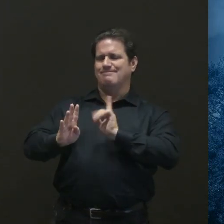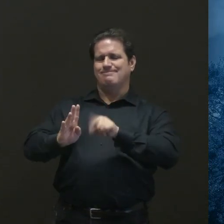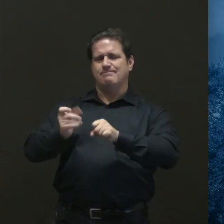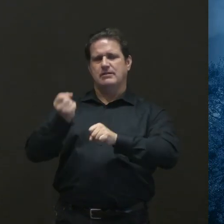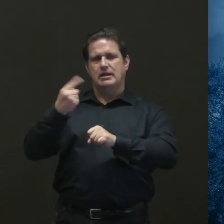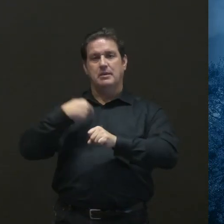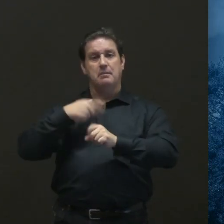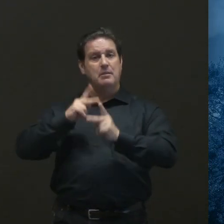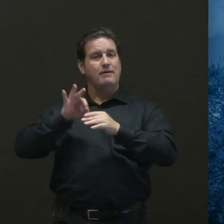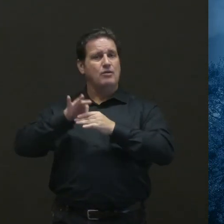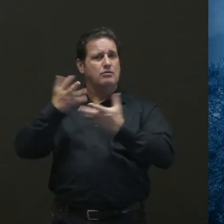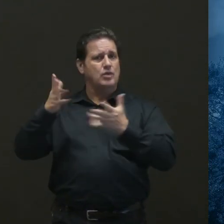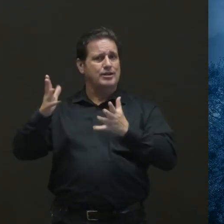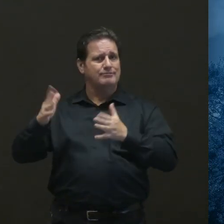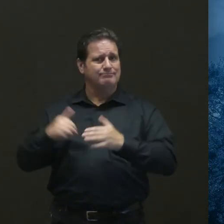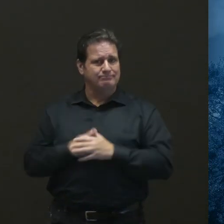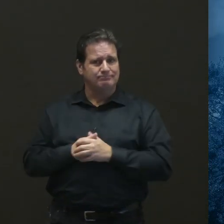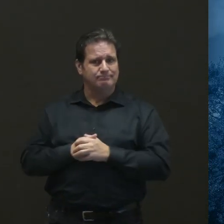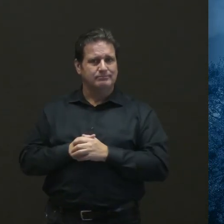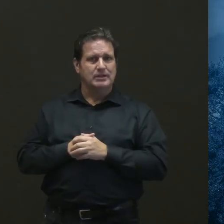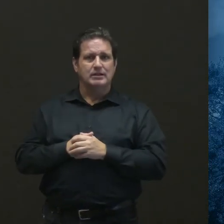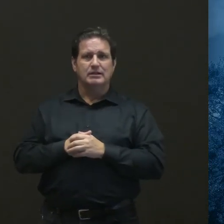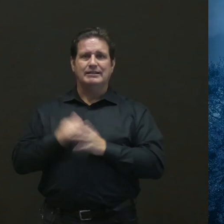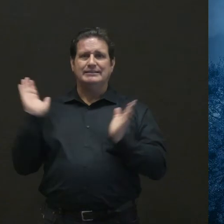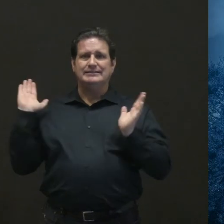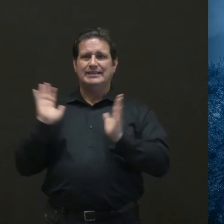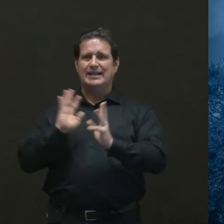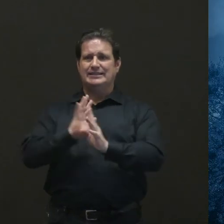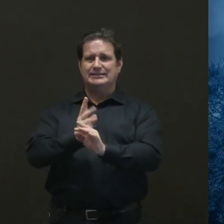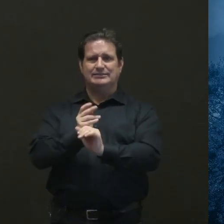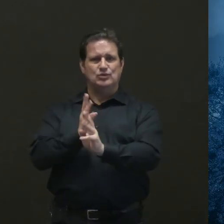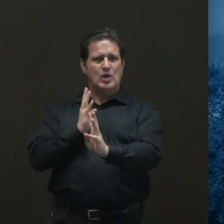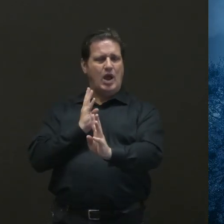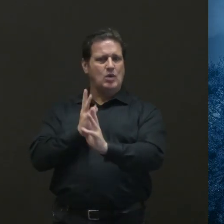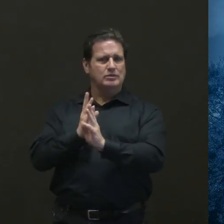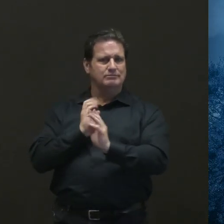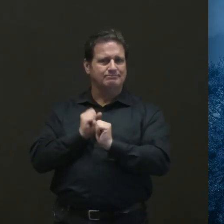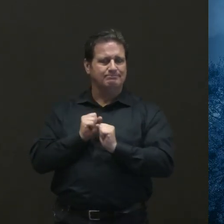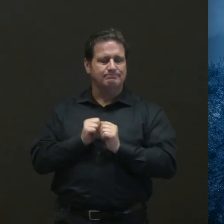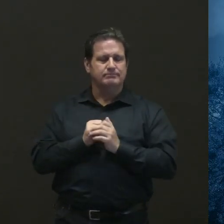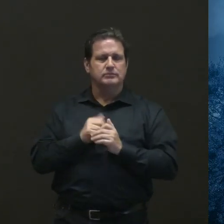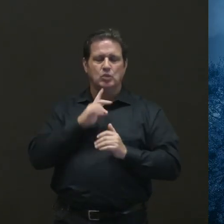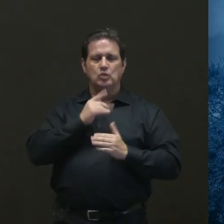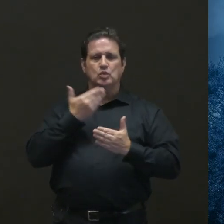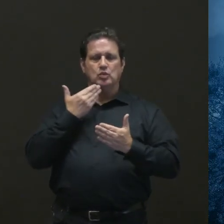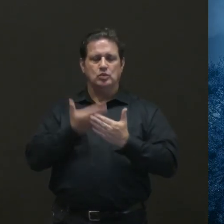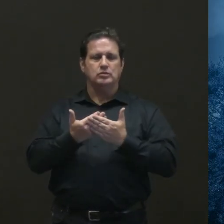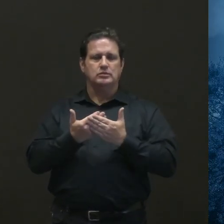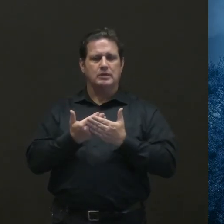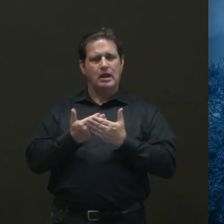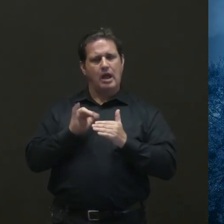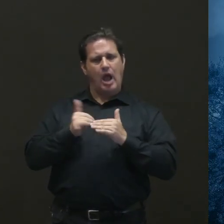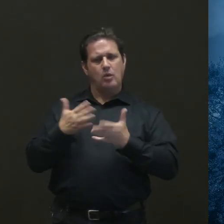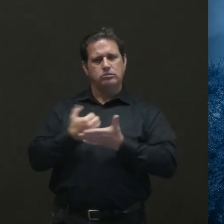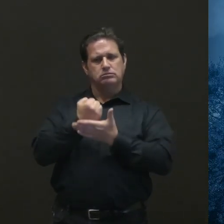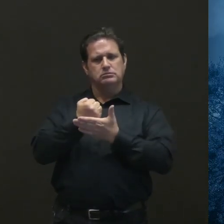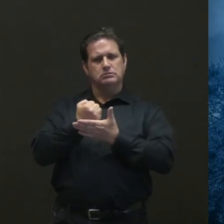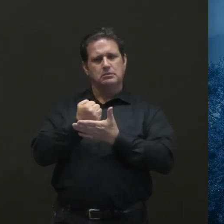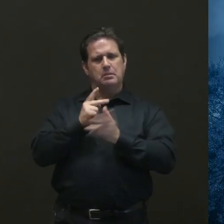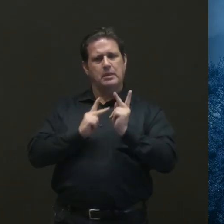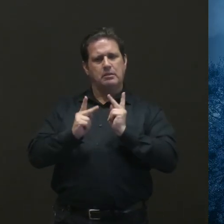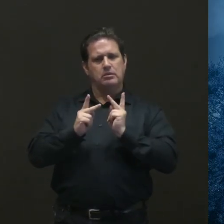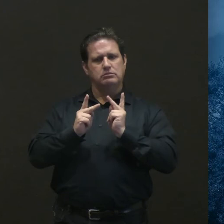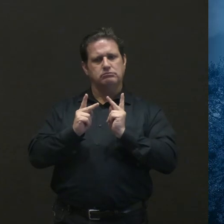those people have voted already. And so the crowds are not there like they normally are. It was a really good way of getting